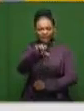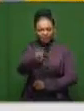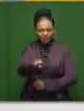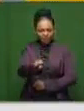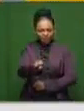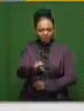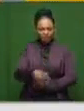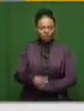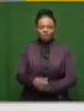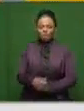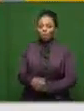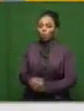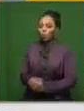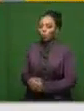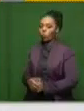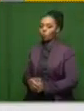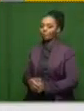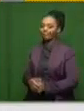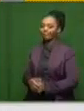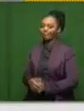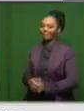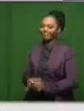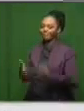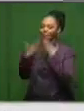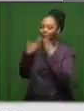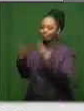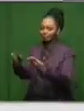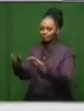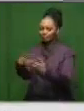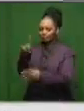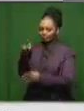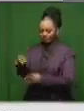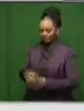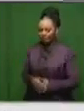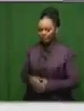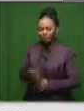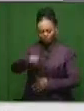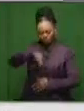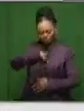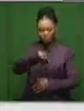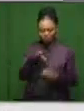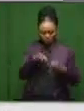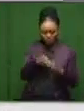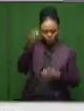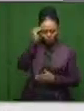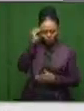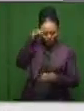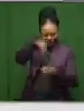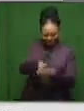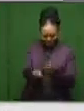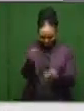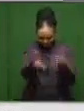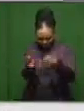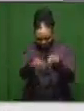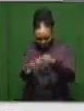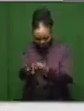Thank you for that question. We definitely know what goes in the vaccines so all the